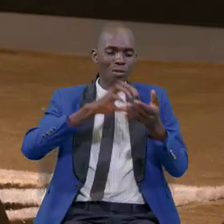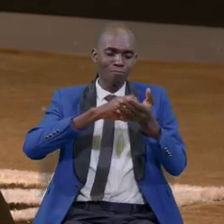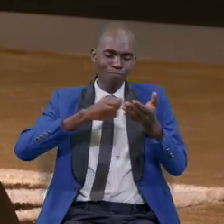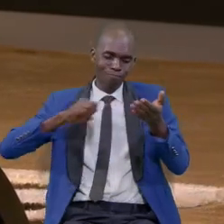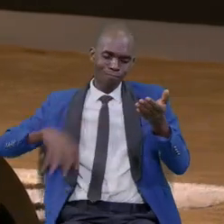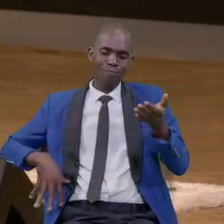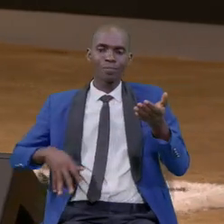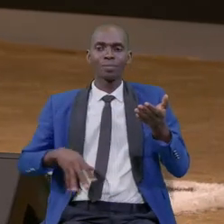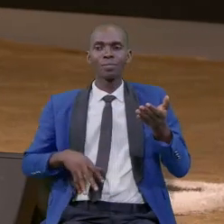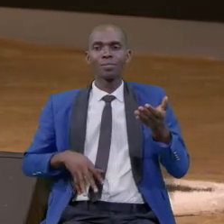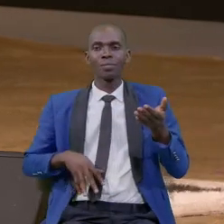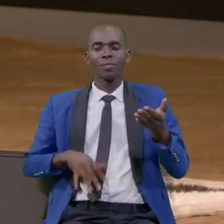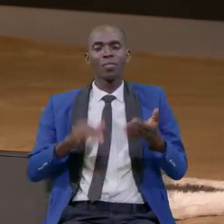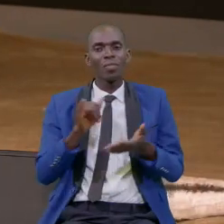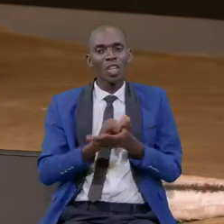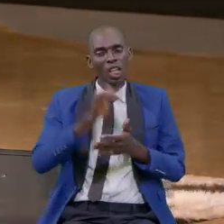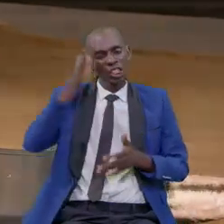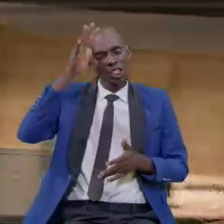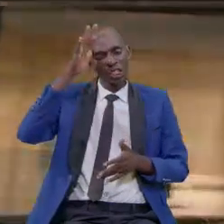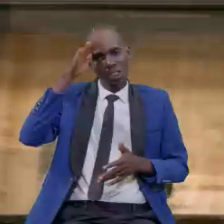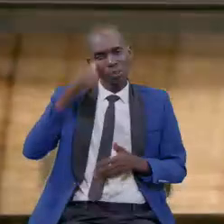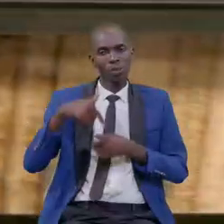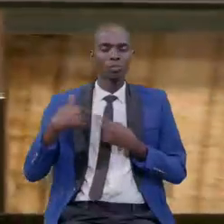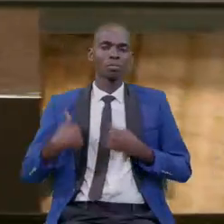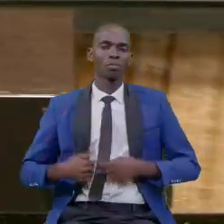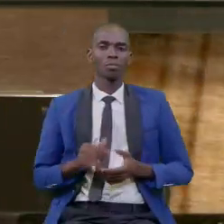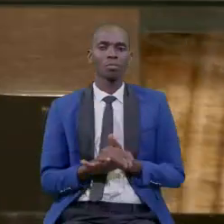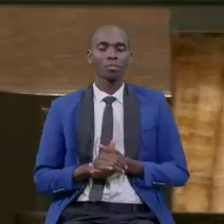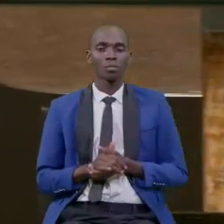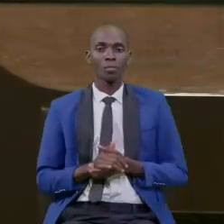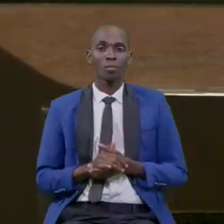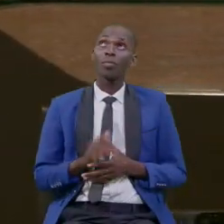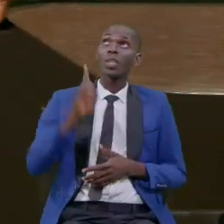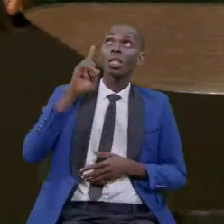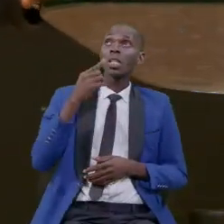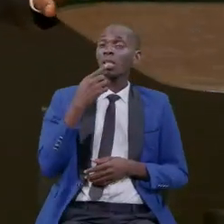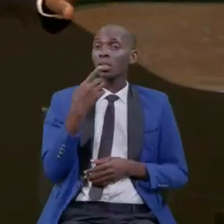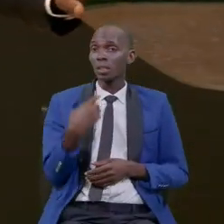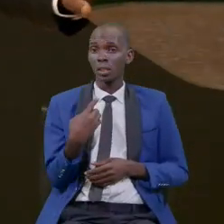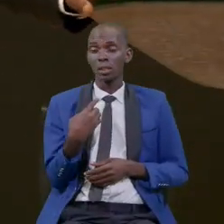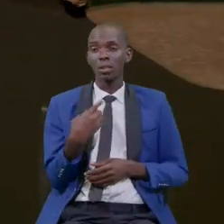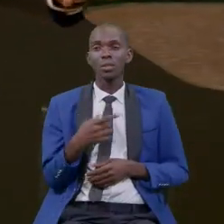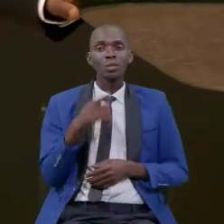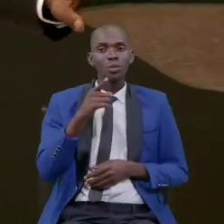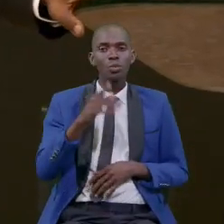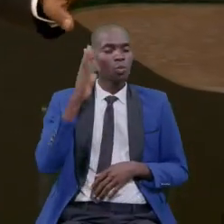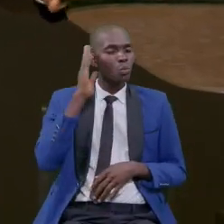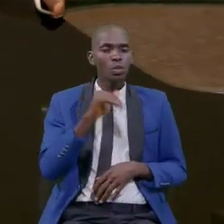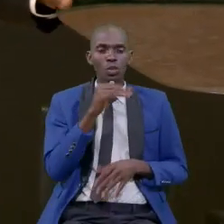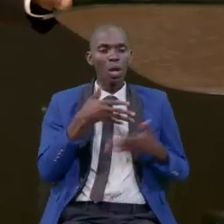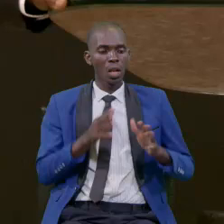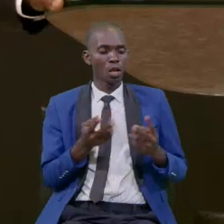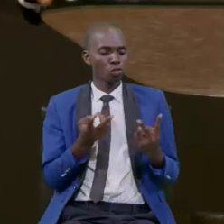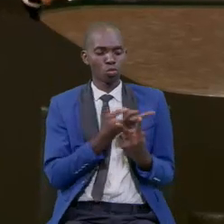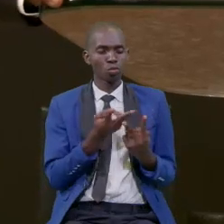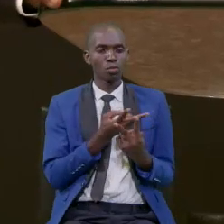away the stony heart. It says, you're not going to have the two. If the stony heart